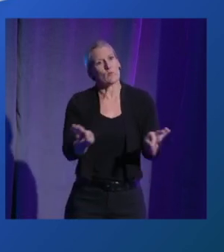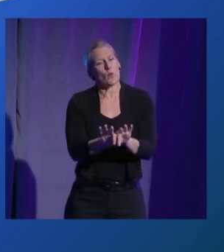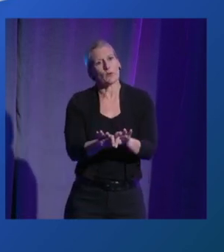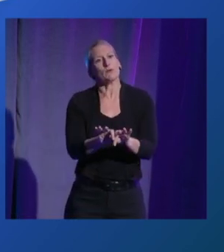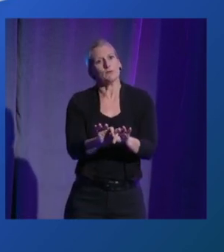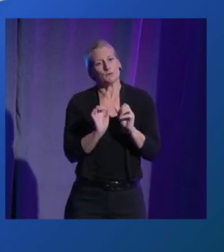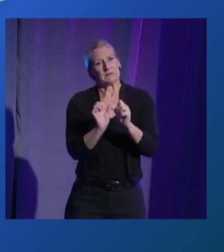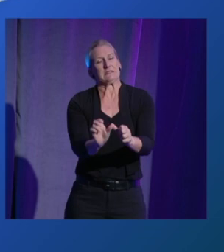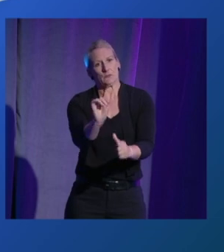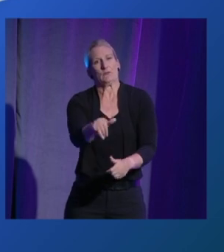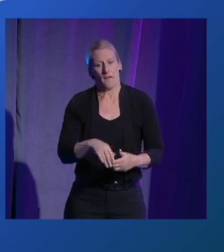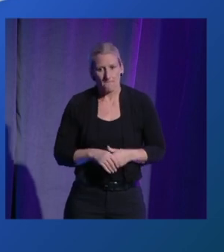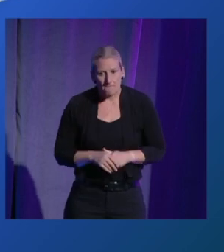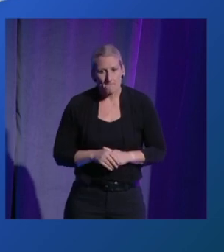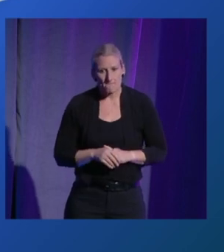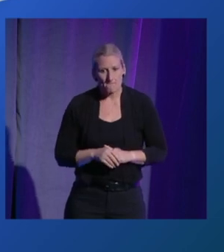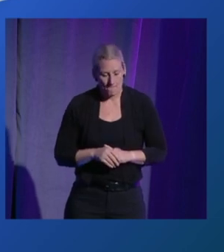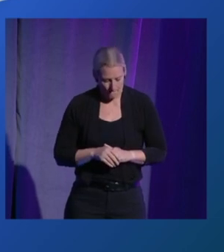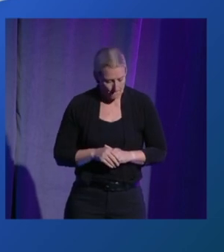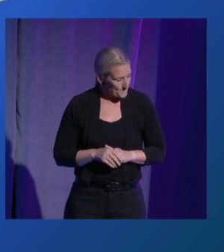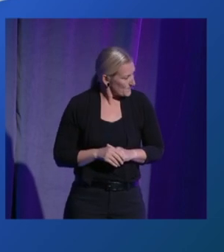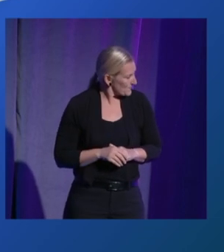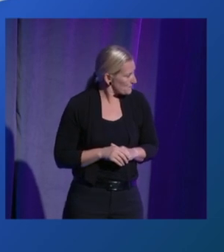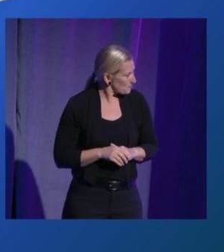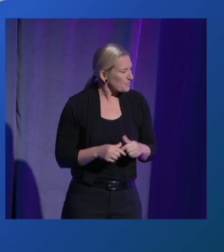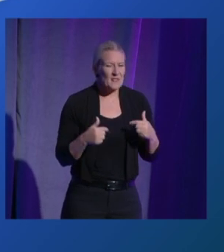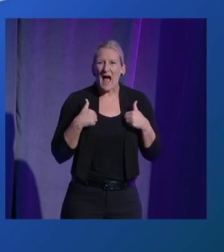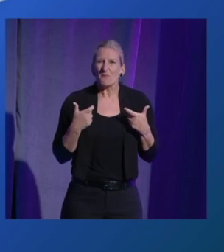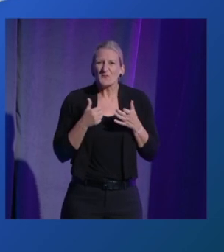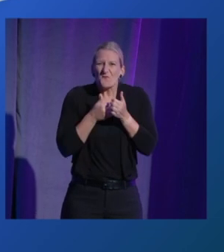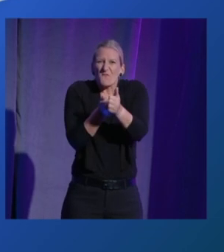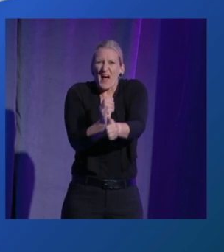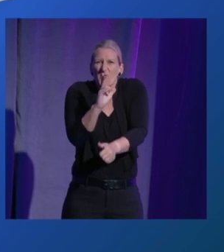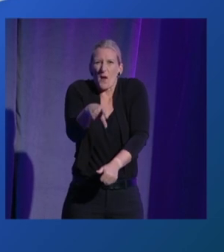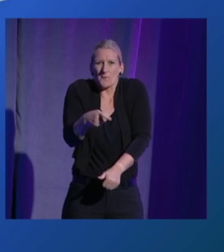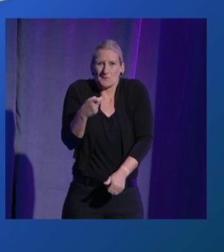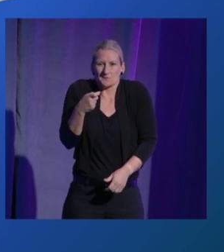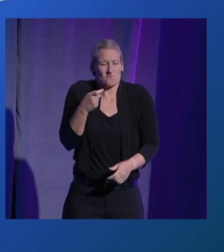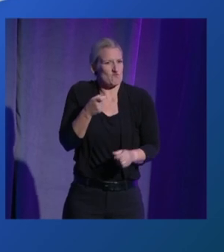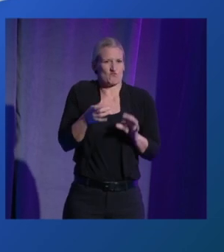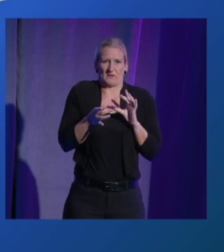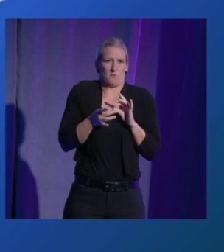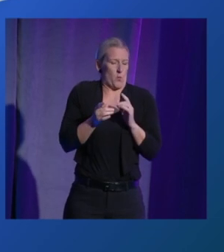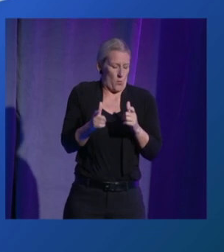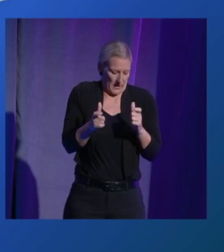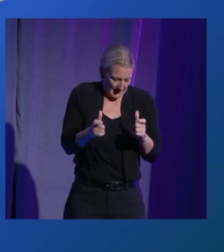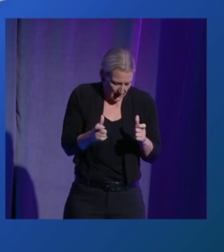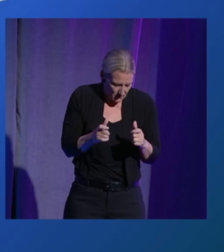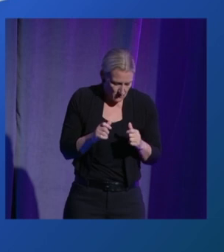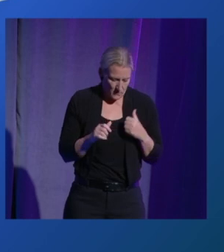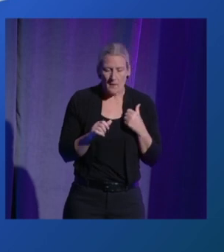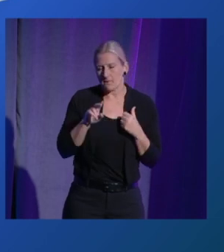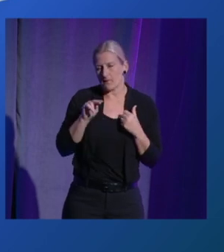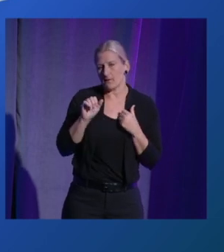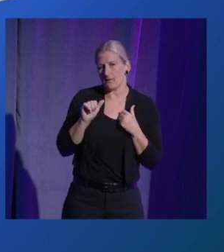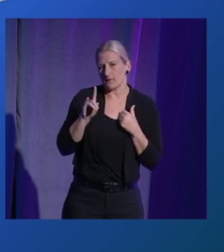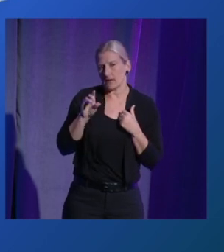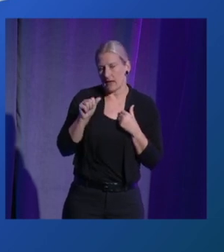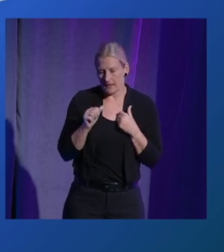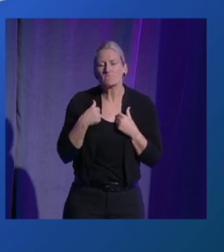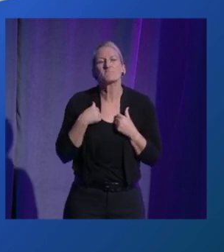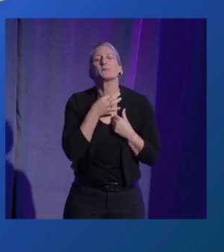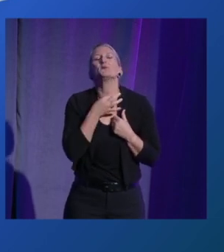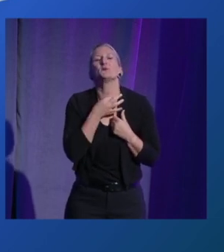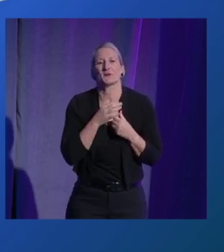field that's to add I want to actually follow up quickly on what you were just saying Nadia and say um I'm curious that